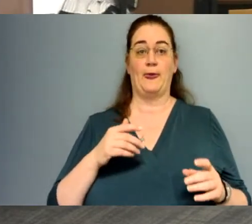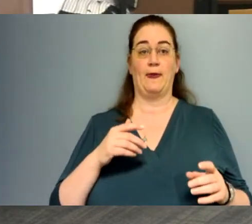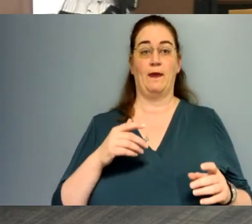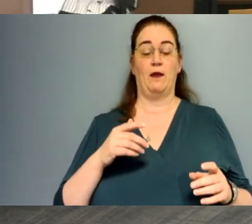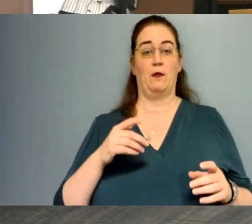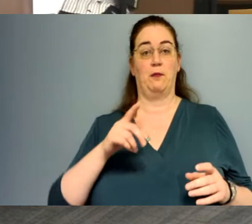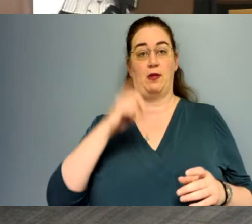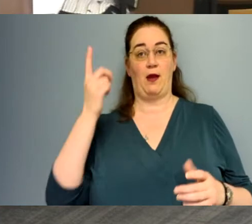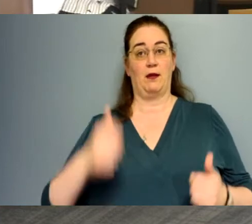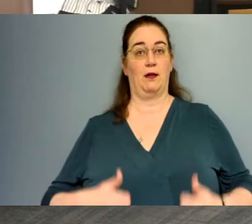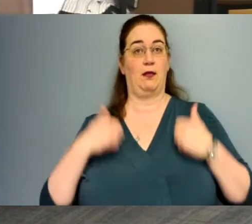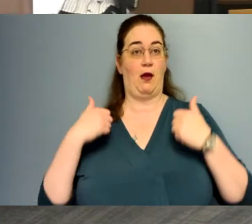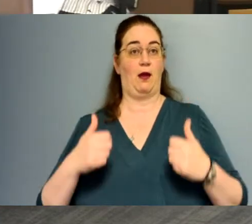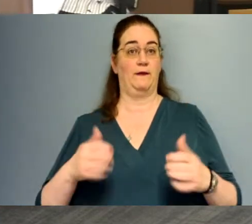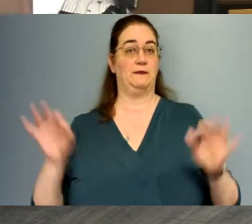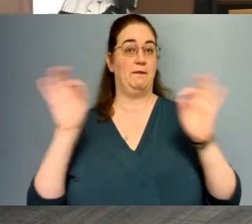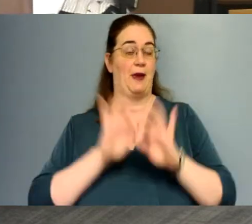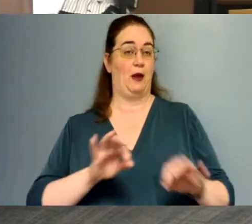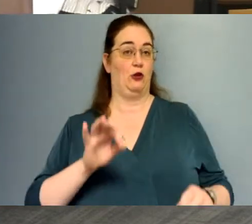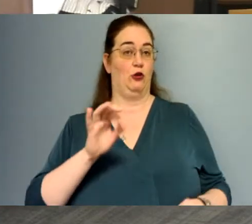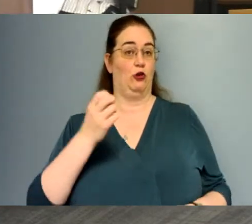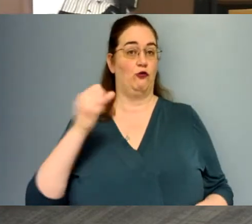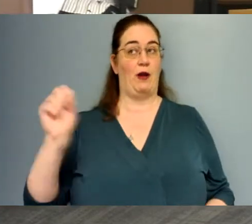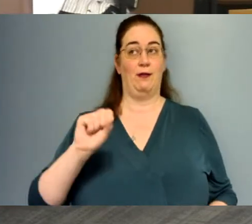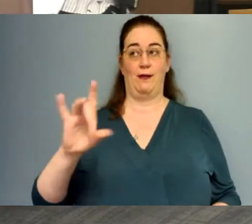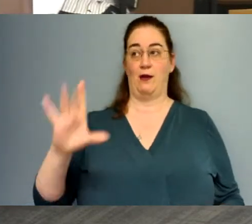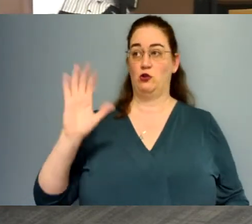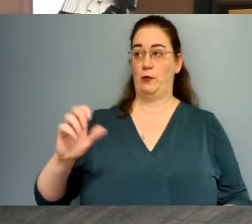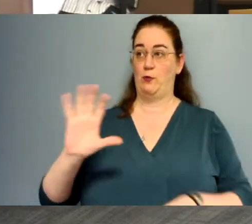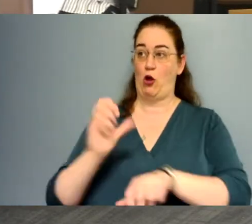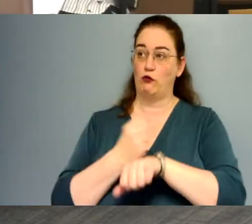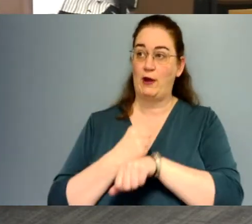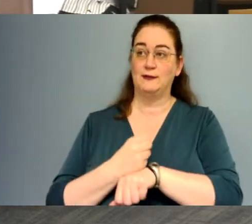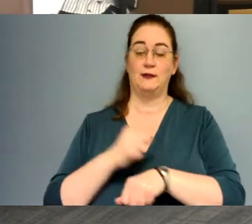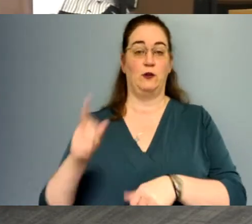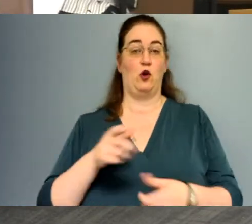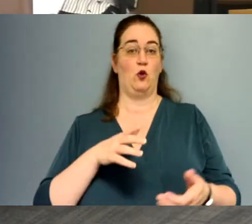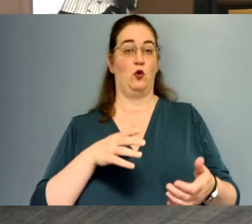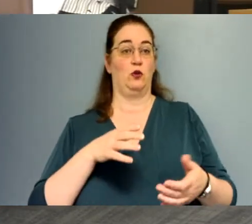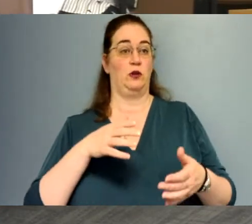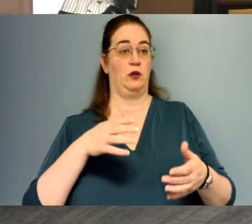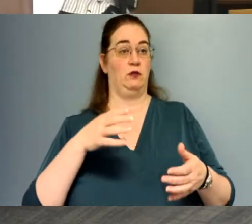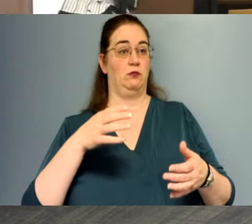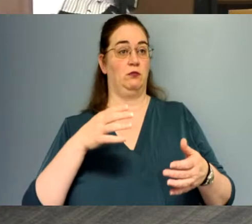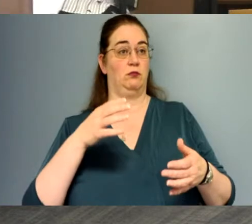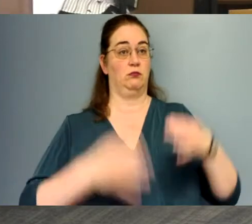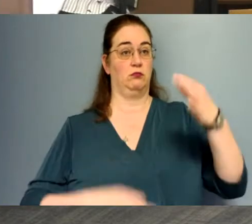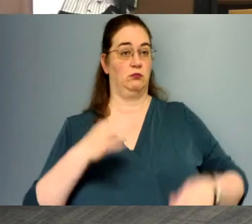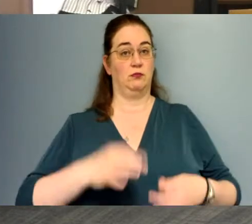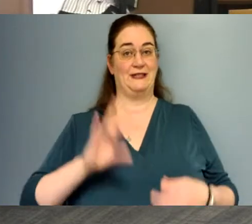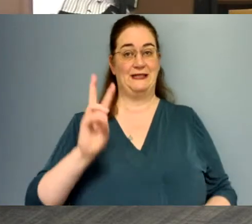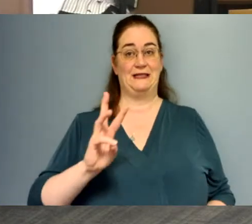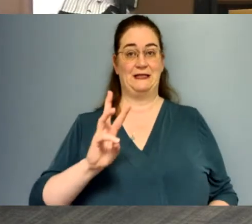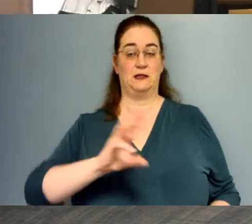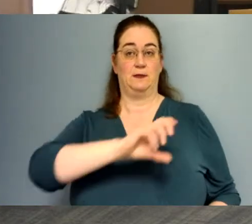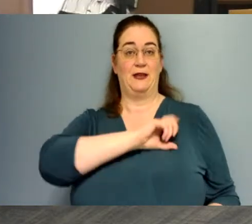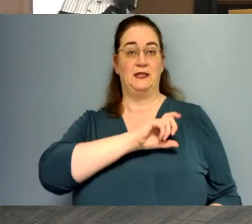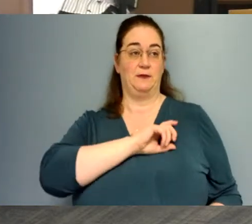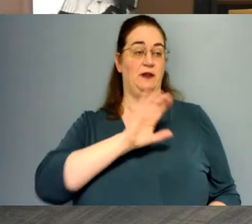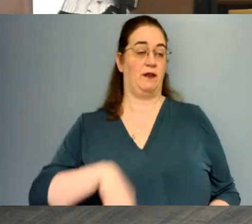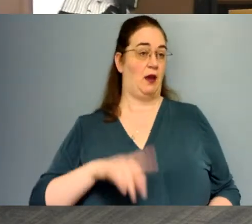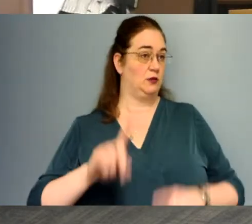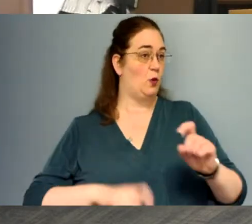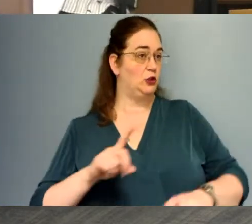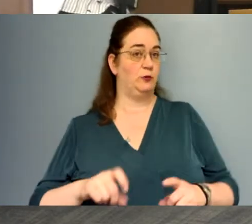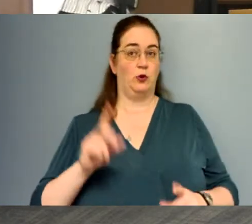Matter supposedly rally, 800 people arrested, and they only prosecute 6 policemen, that is questionable.